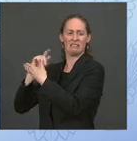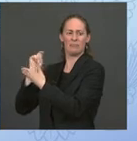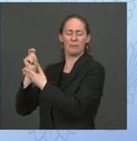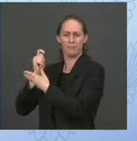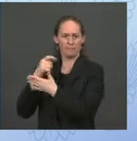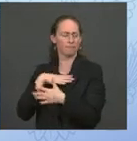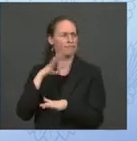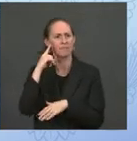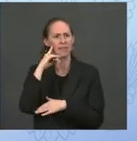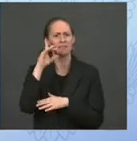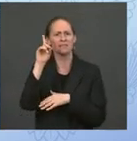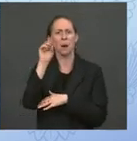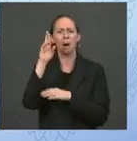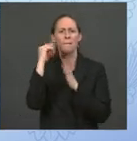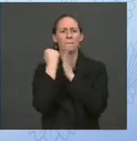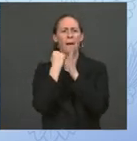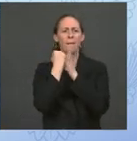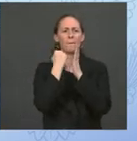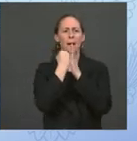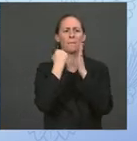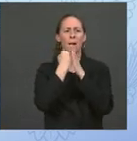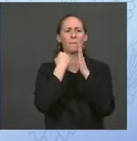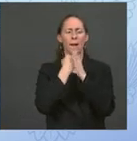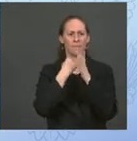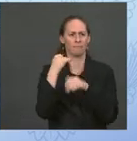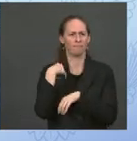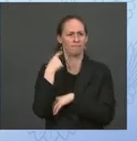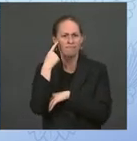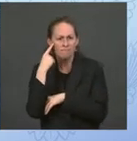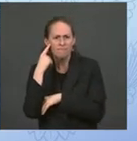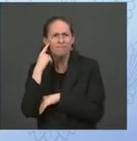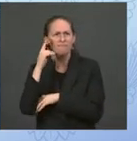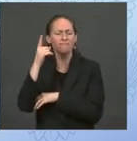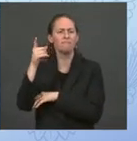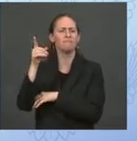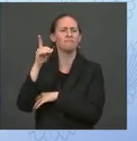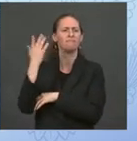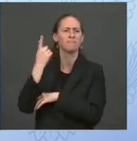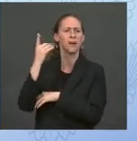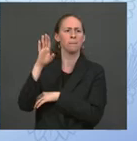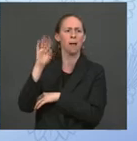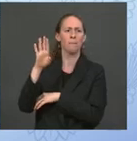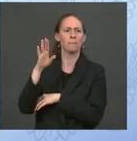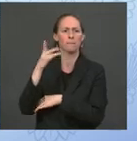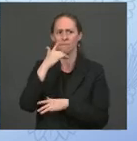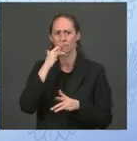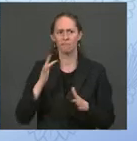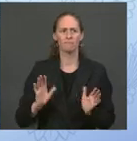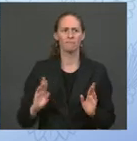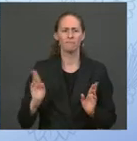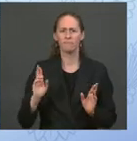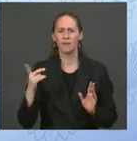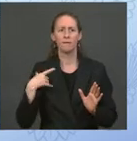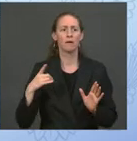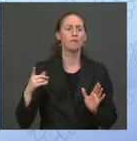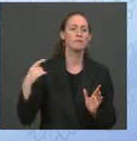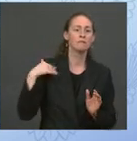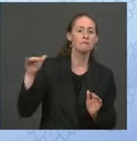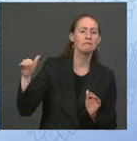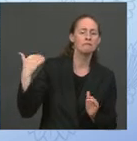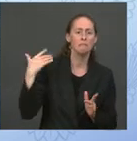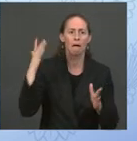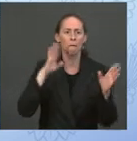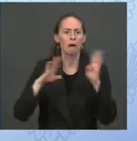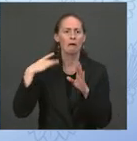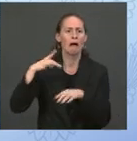thought it was a guy, a great friend named Bob Cunningham, and a guy named Dennis. I thought they were coming to pick me up. I thought I was late. So I went to the